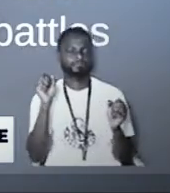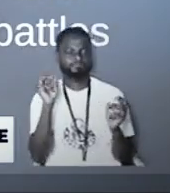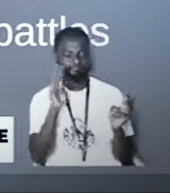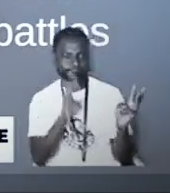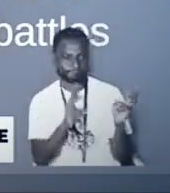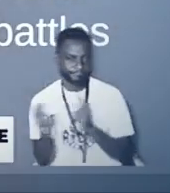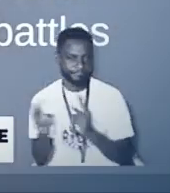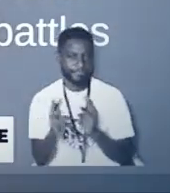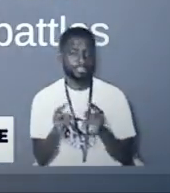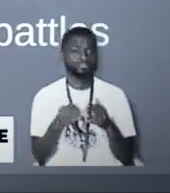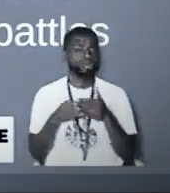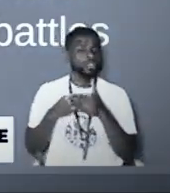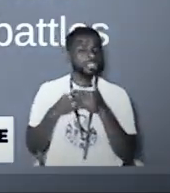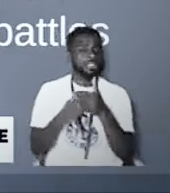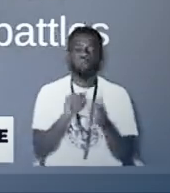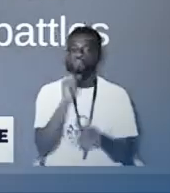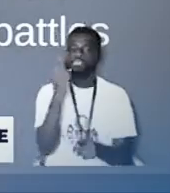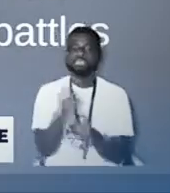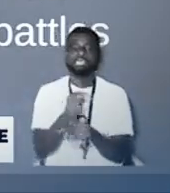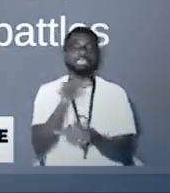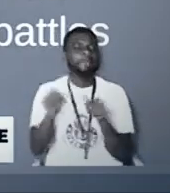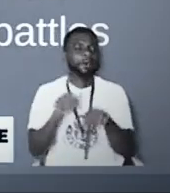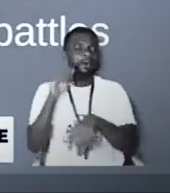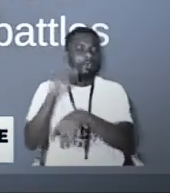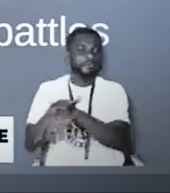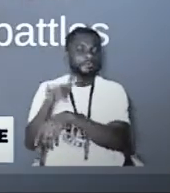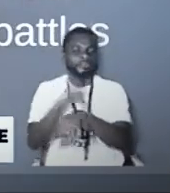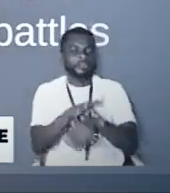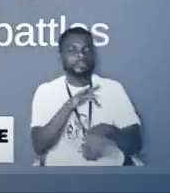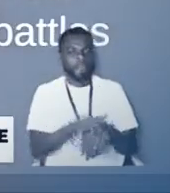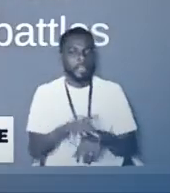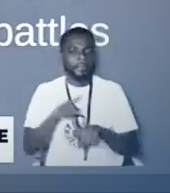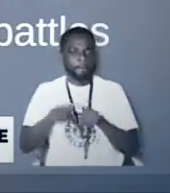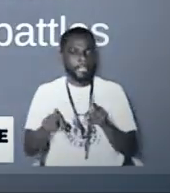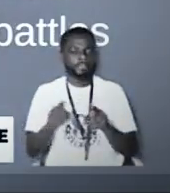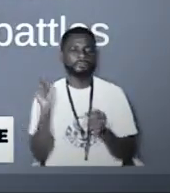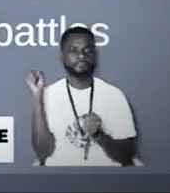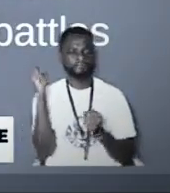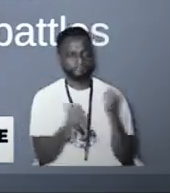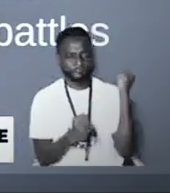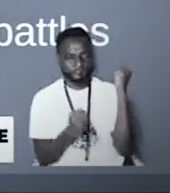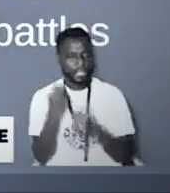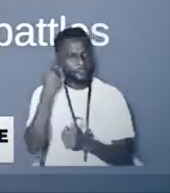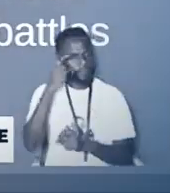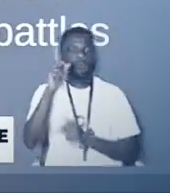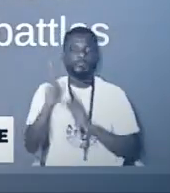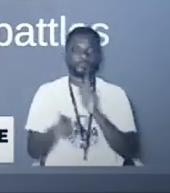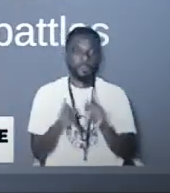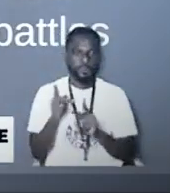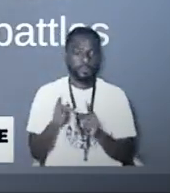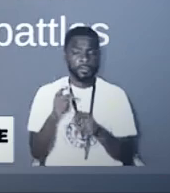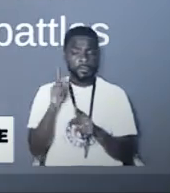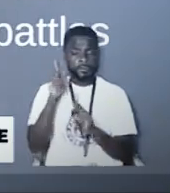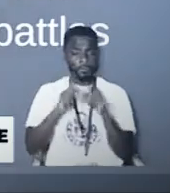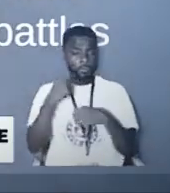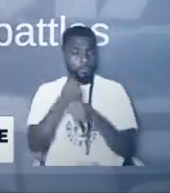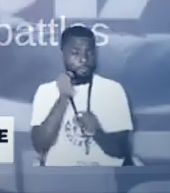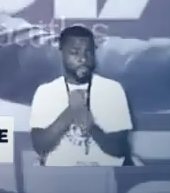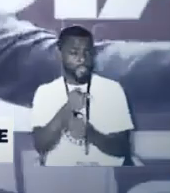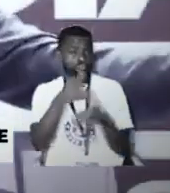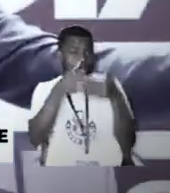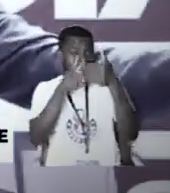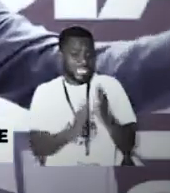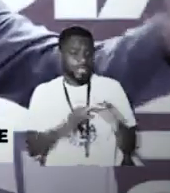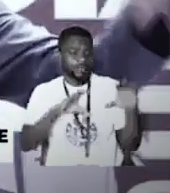is not just about influencing, it's about fighting people's battles. People make you a leader of a